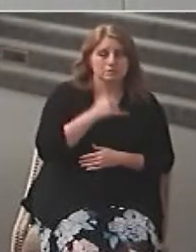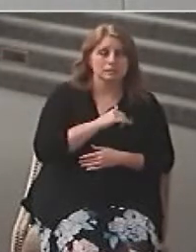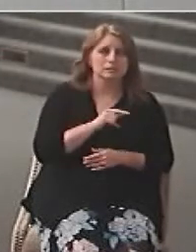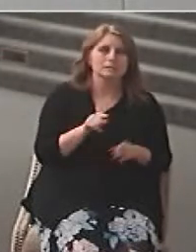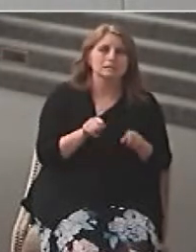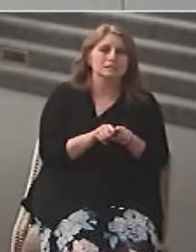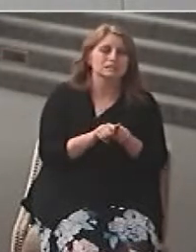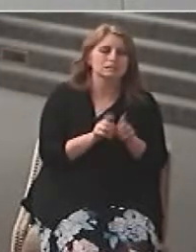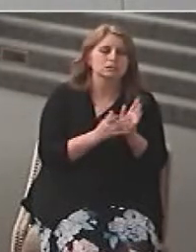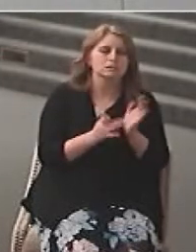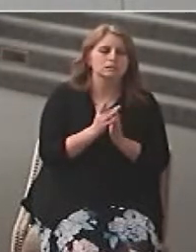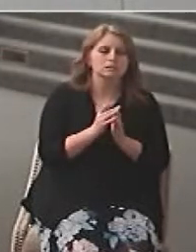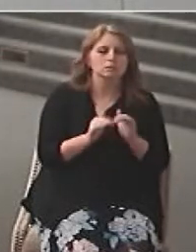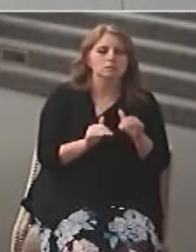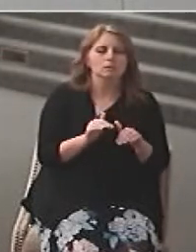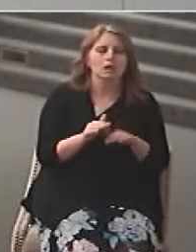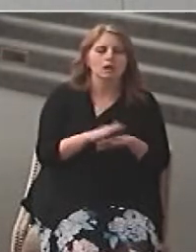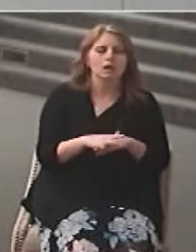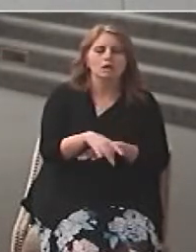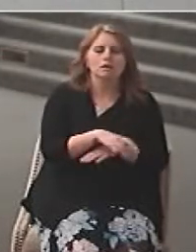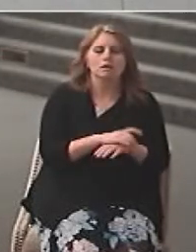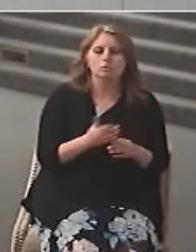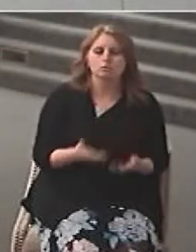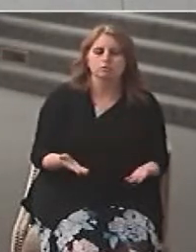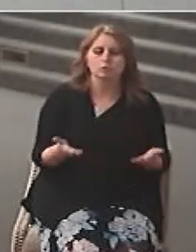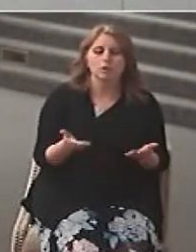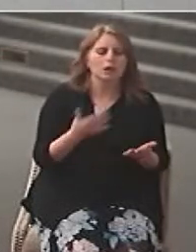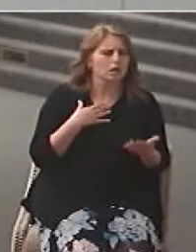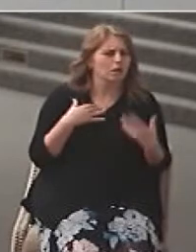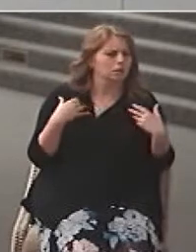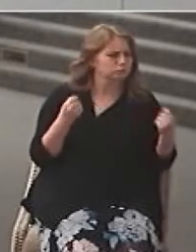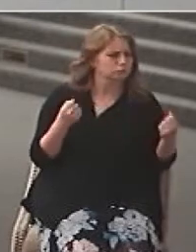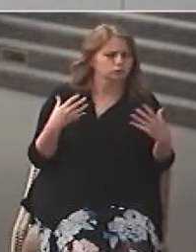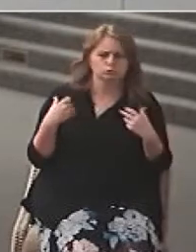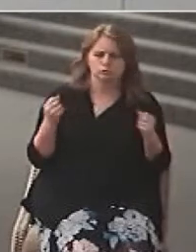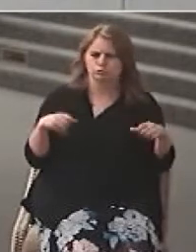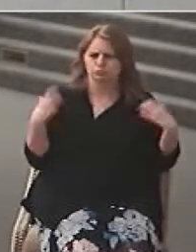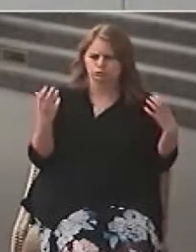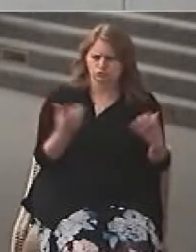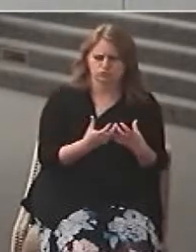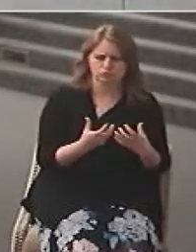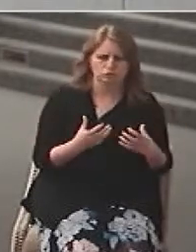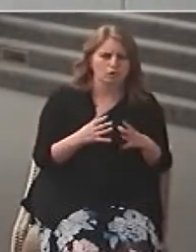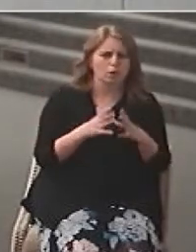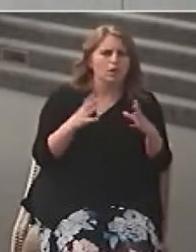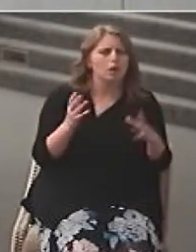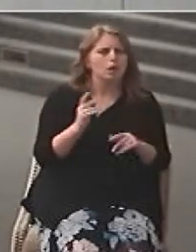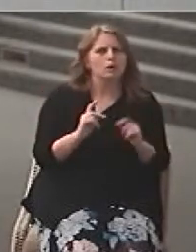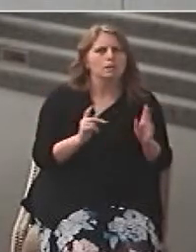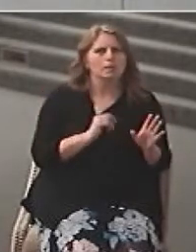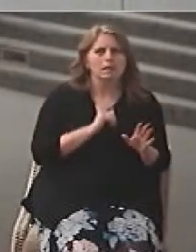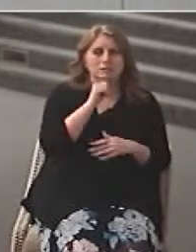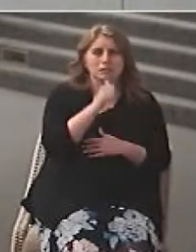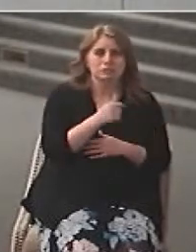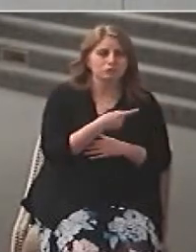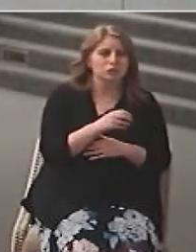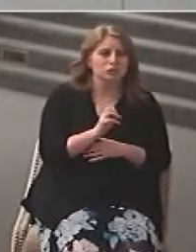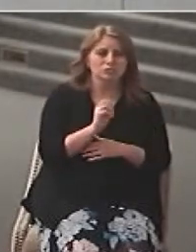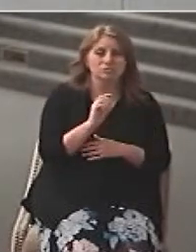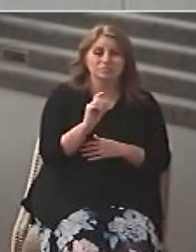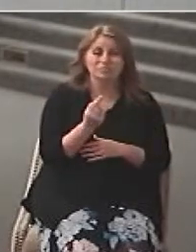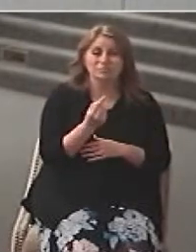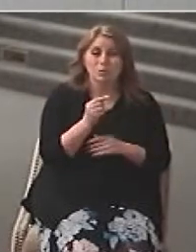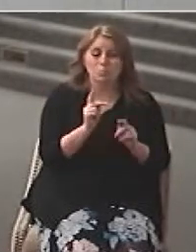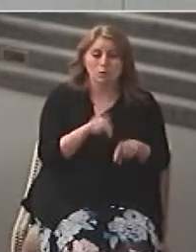Jesus that walked on this earth and healed multitudes and did not charge a single person for what He